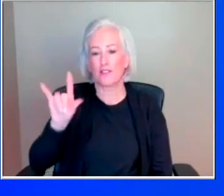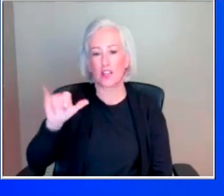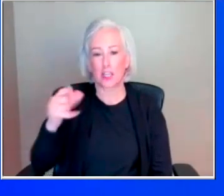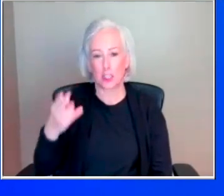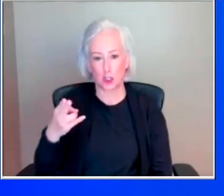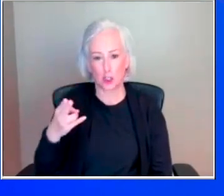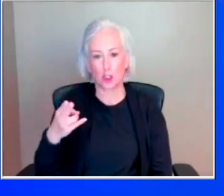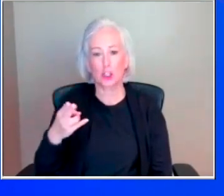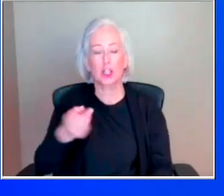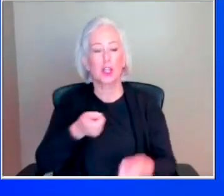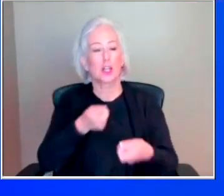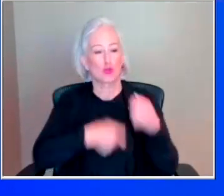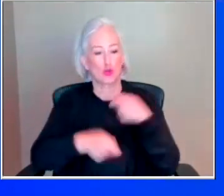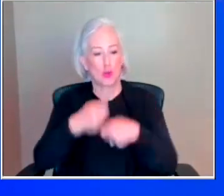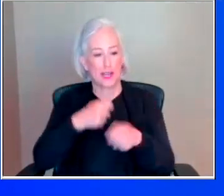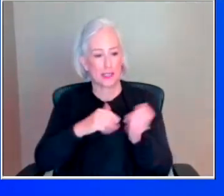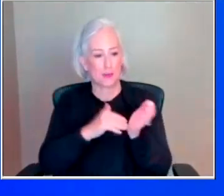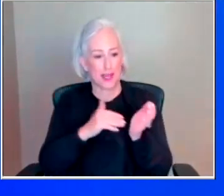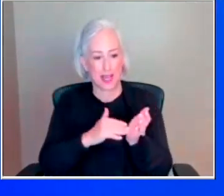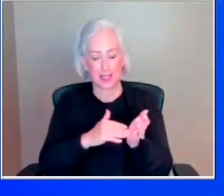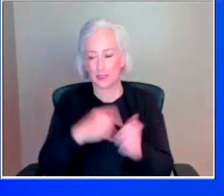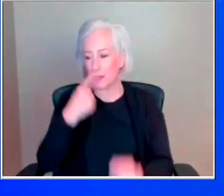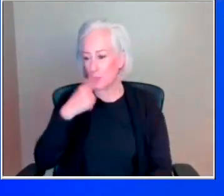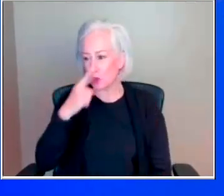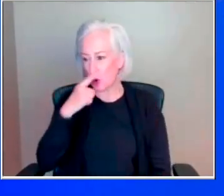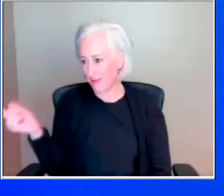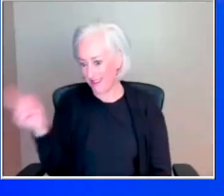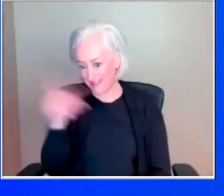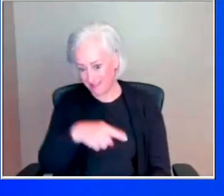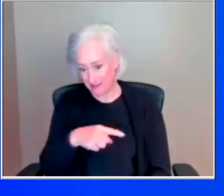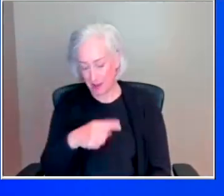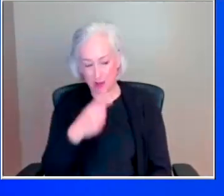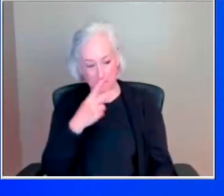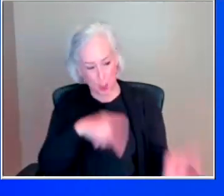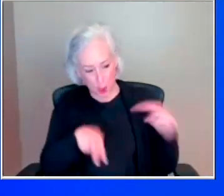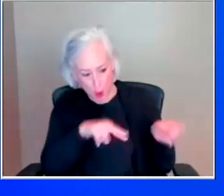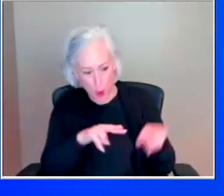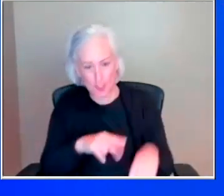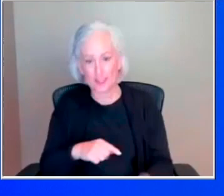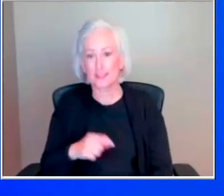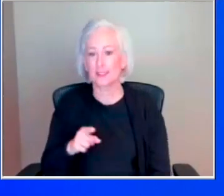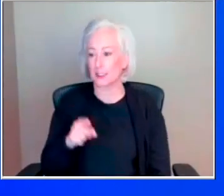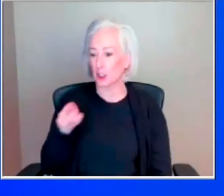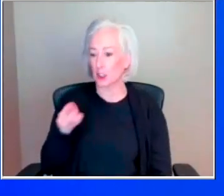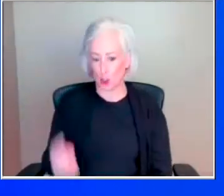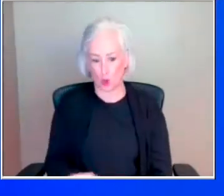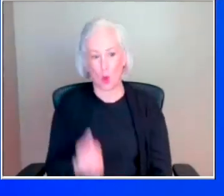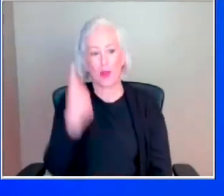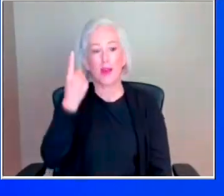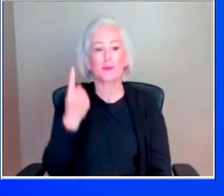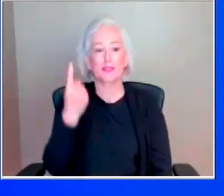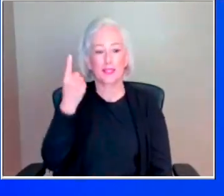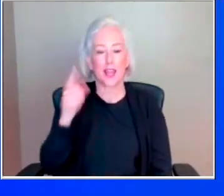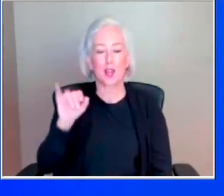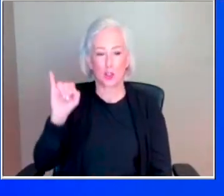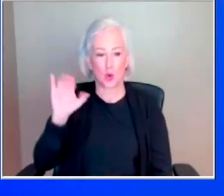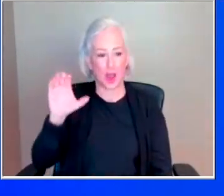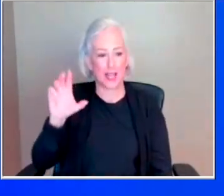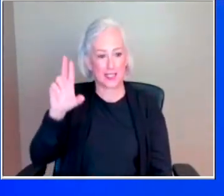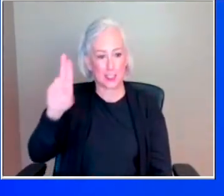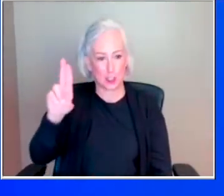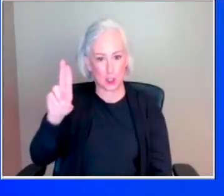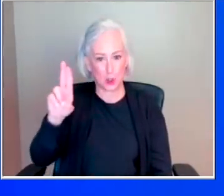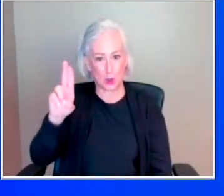come in her room and take a look at me. He took one look at Archie and said, "You're going upstairs to the ICU." And that's when it